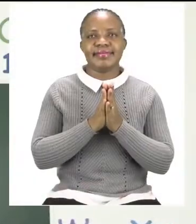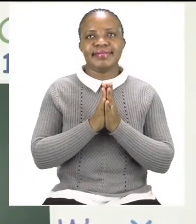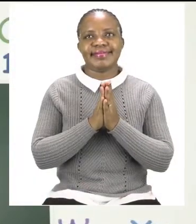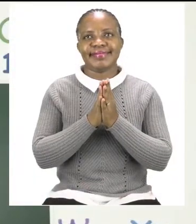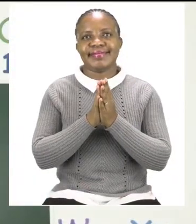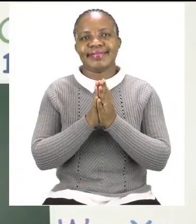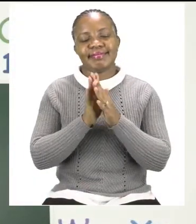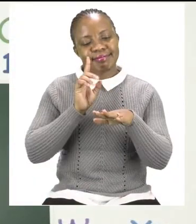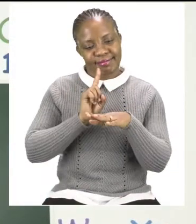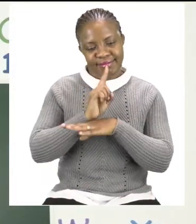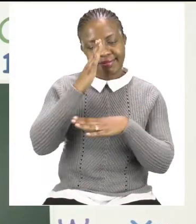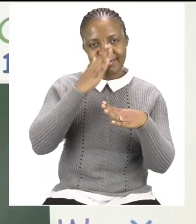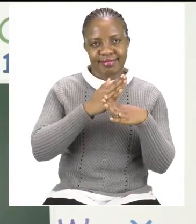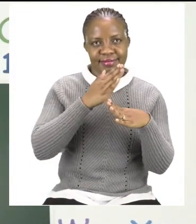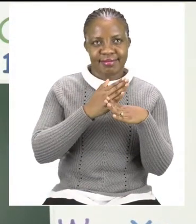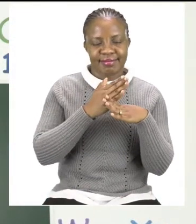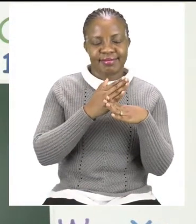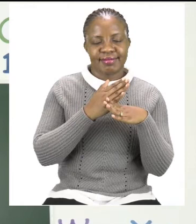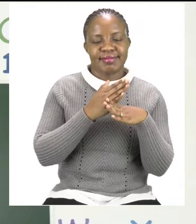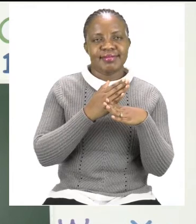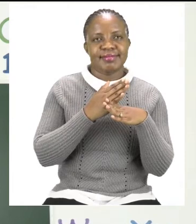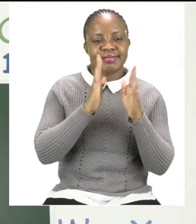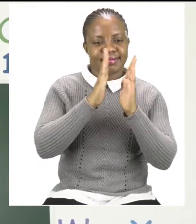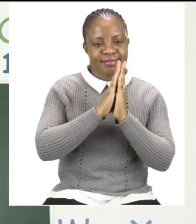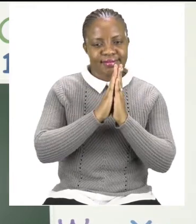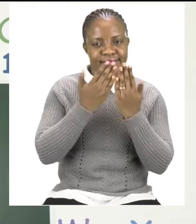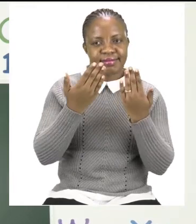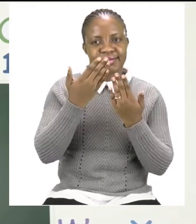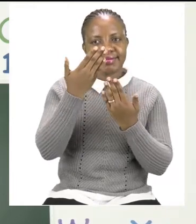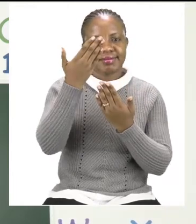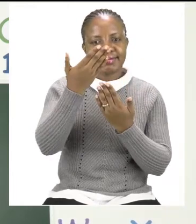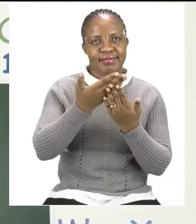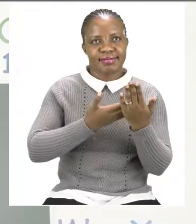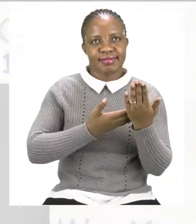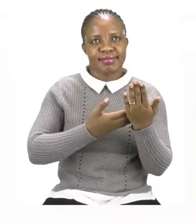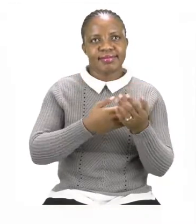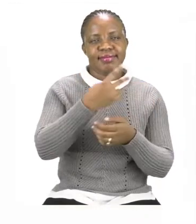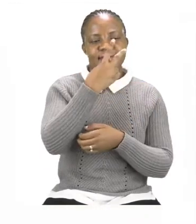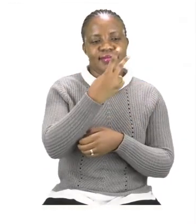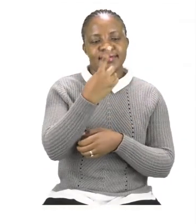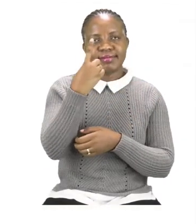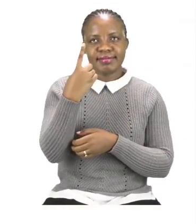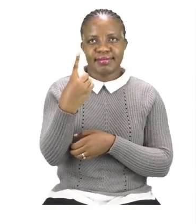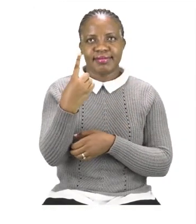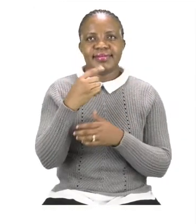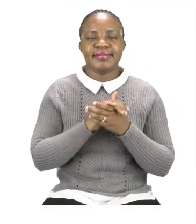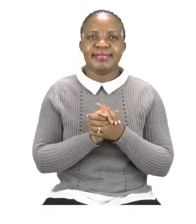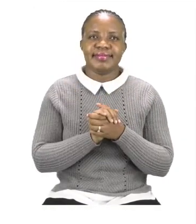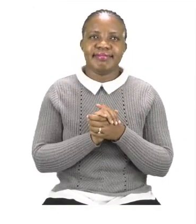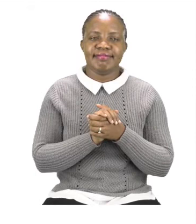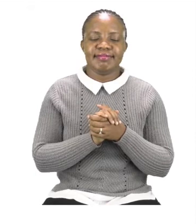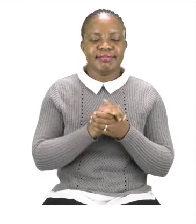For our first exercise today, boys and girls, let us turn to page 21. On